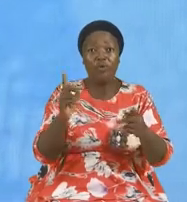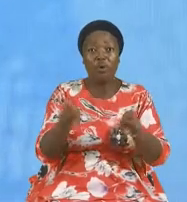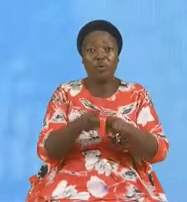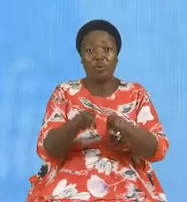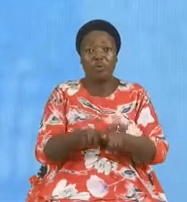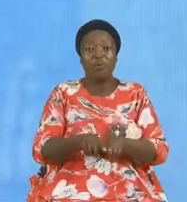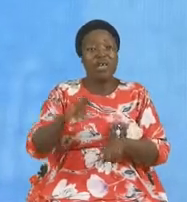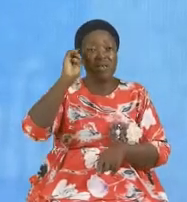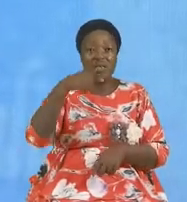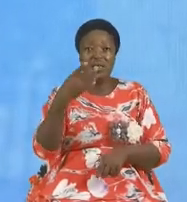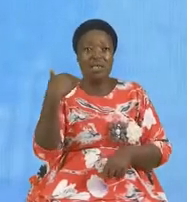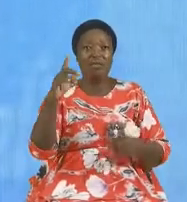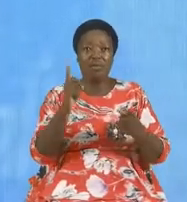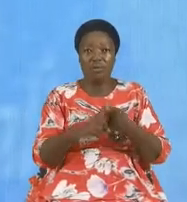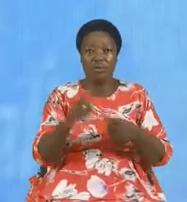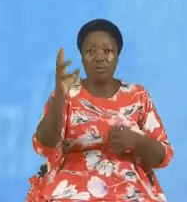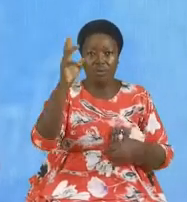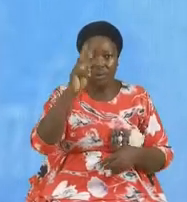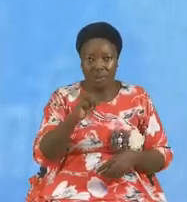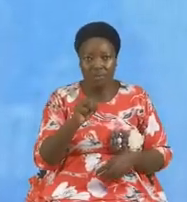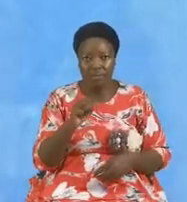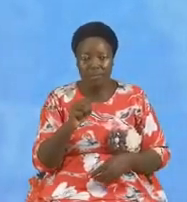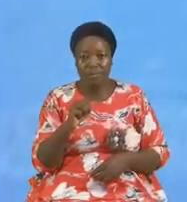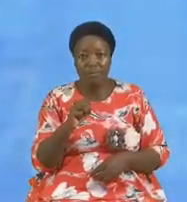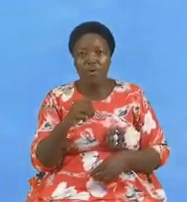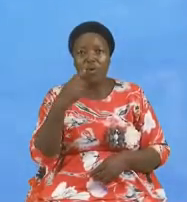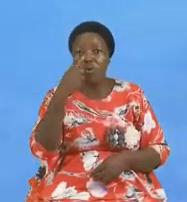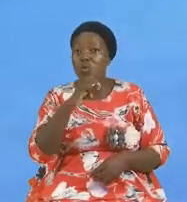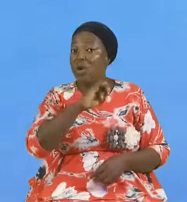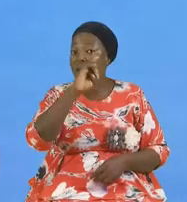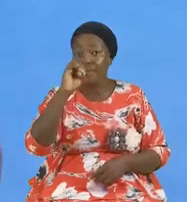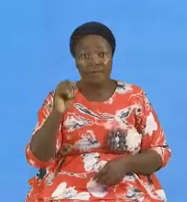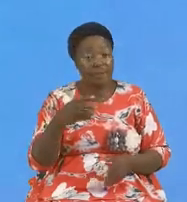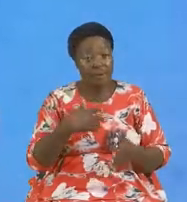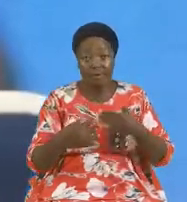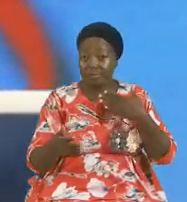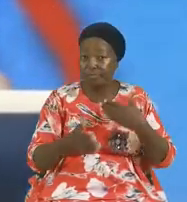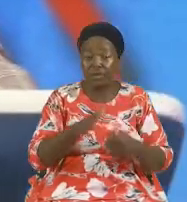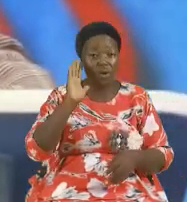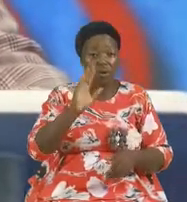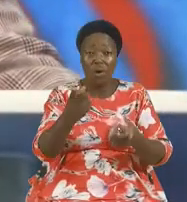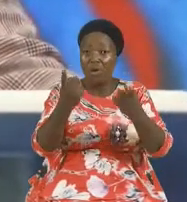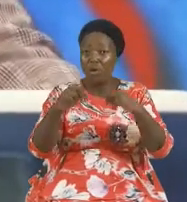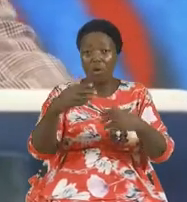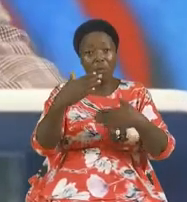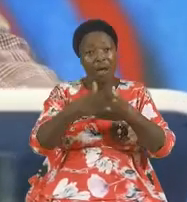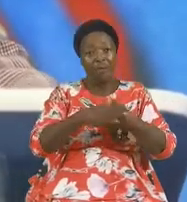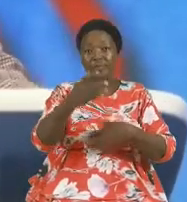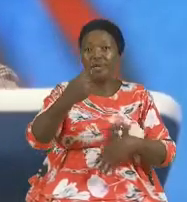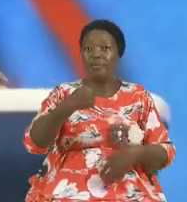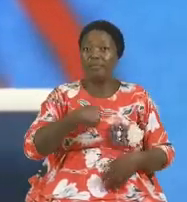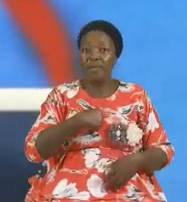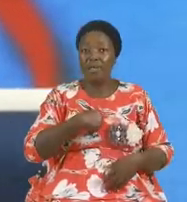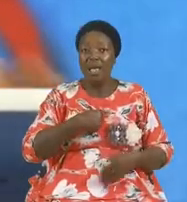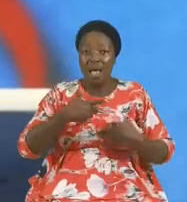unto him with his disciples also, he said unto them,